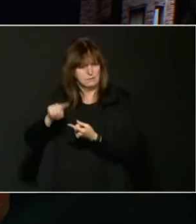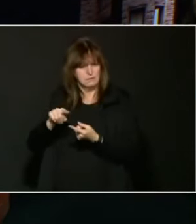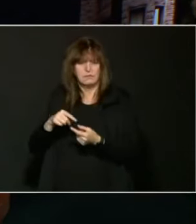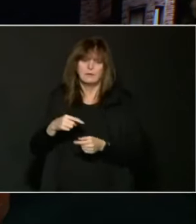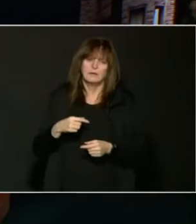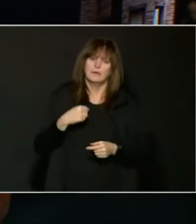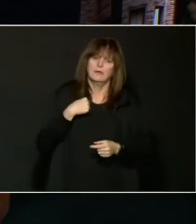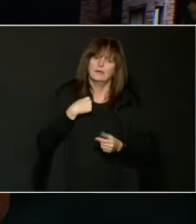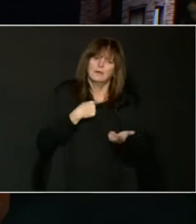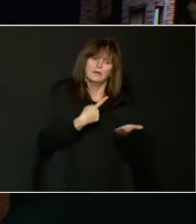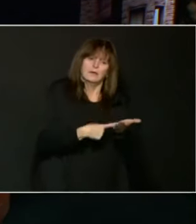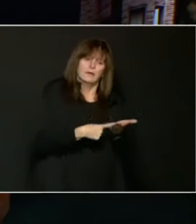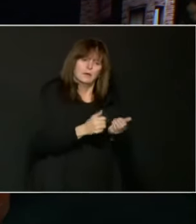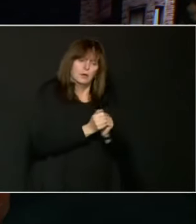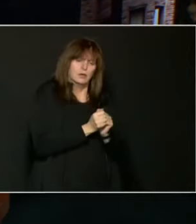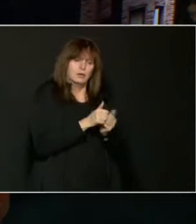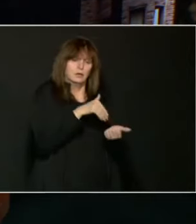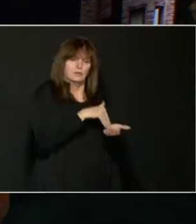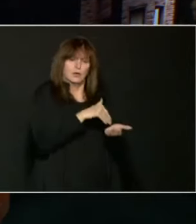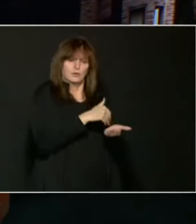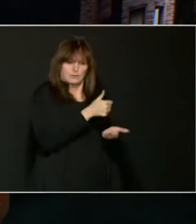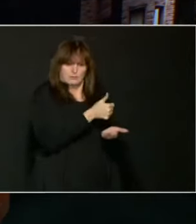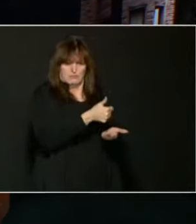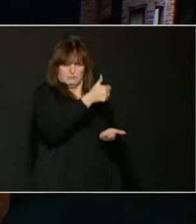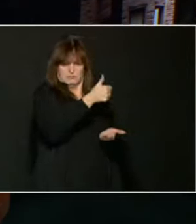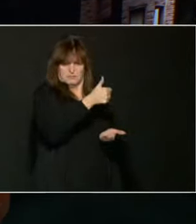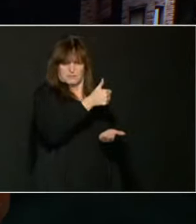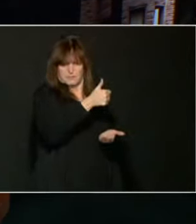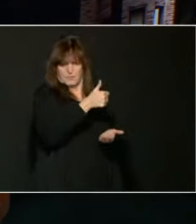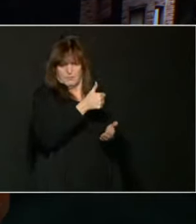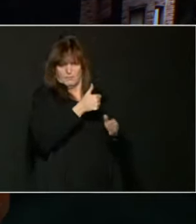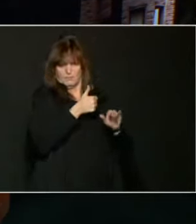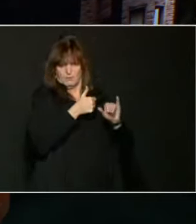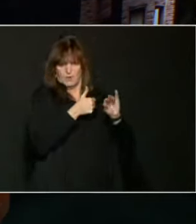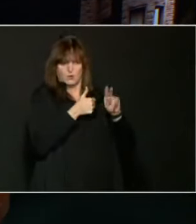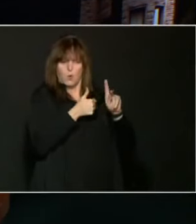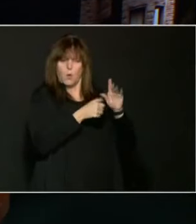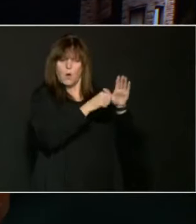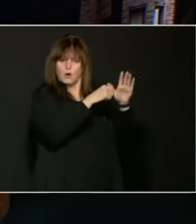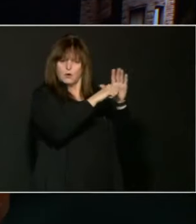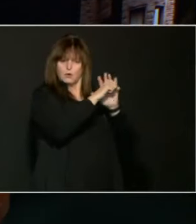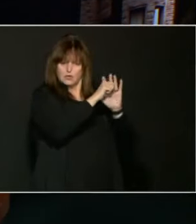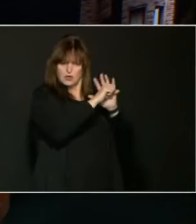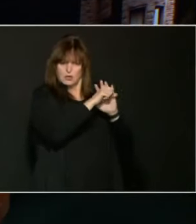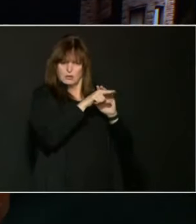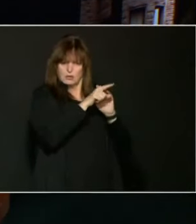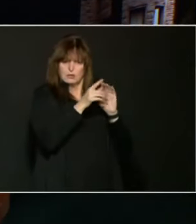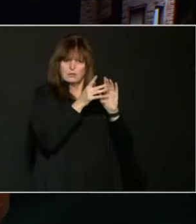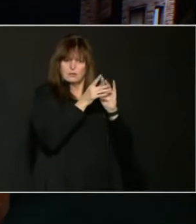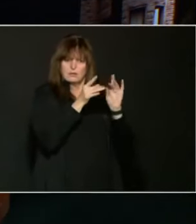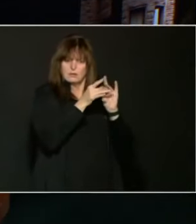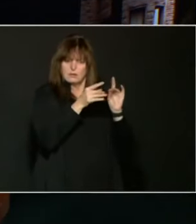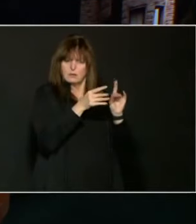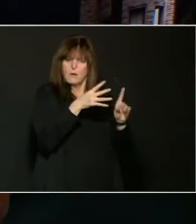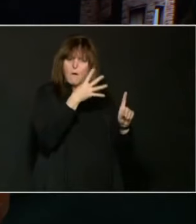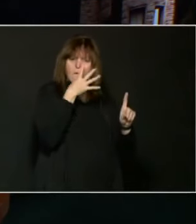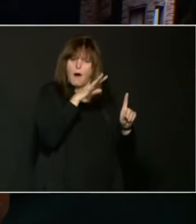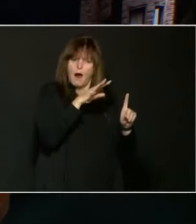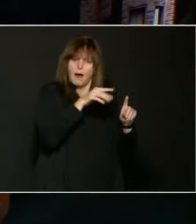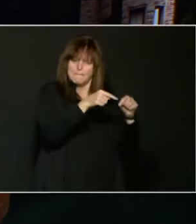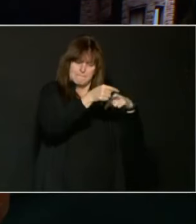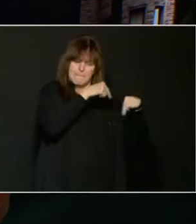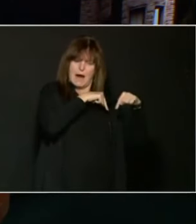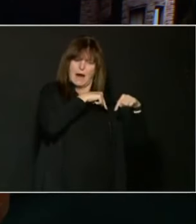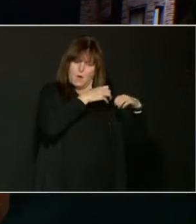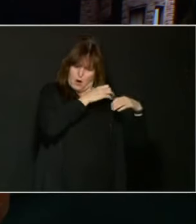officer, just the other day, and he was talking about he doesn't want to move backwards. He's thinking of moving forwards, as in not looking to go